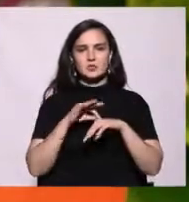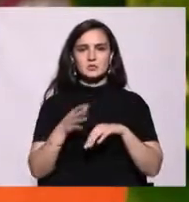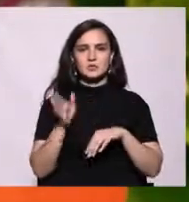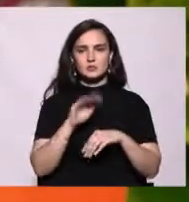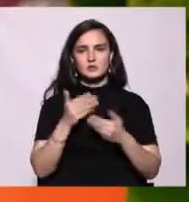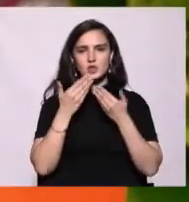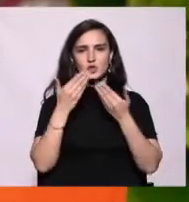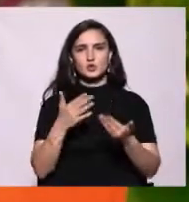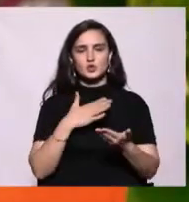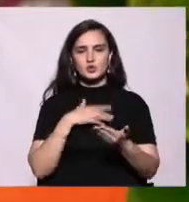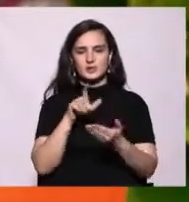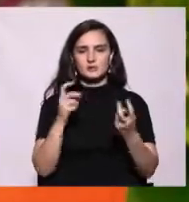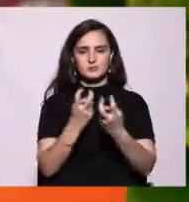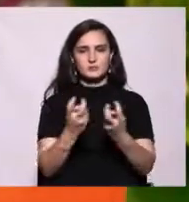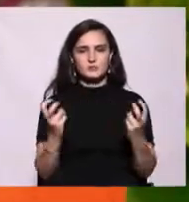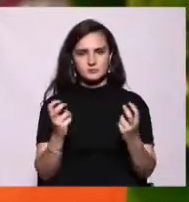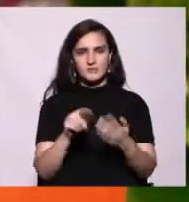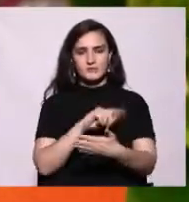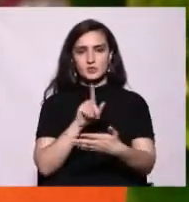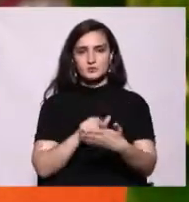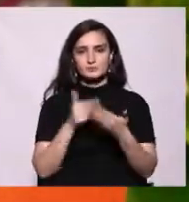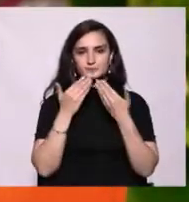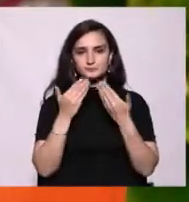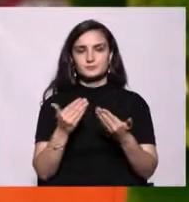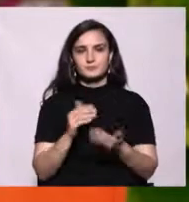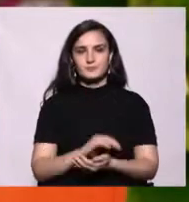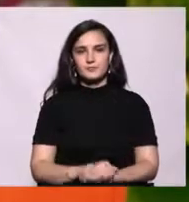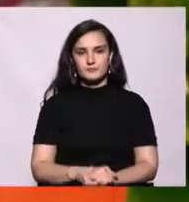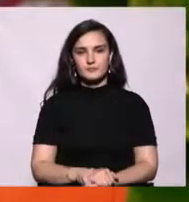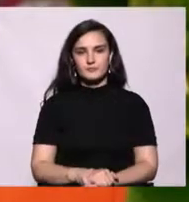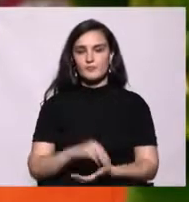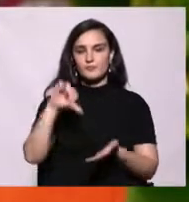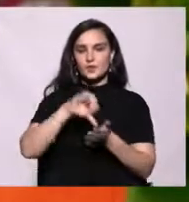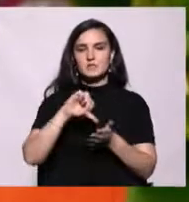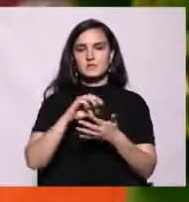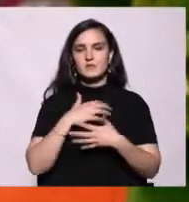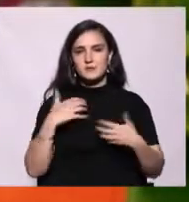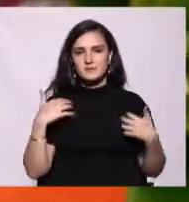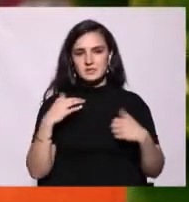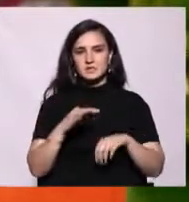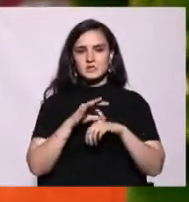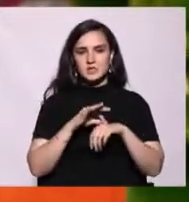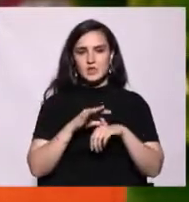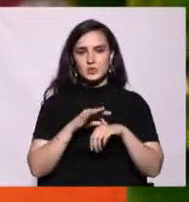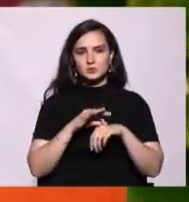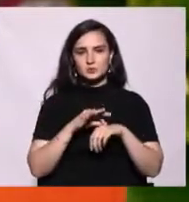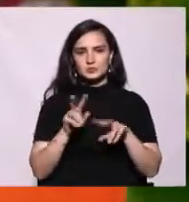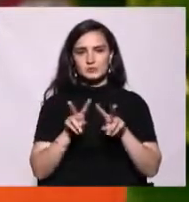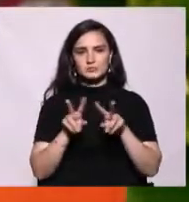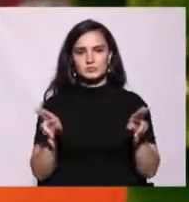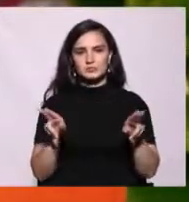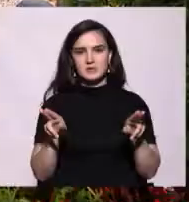let's ask our audience a question. Does any character from Verpris Draussani share the